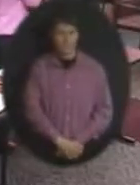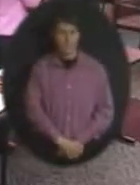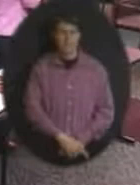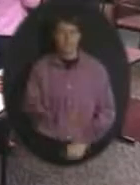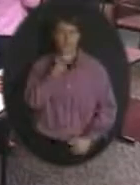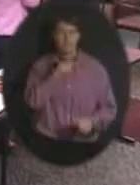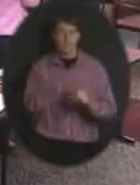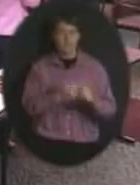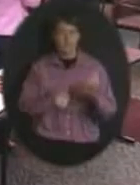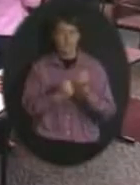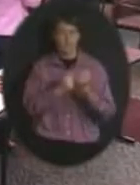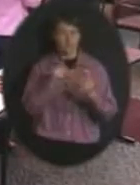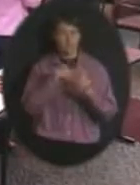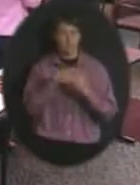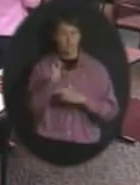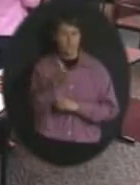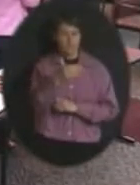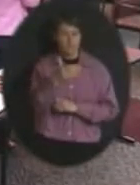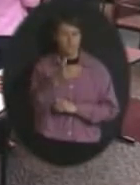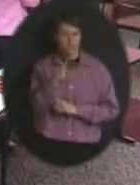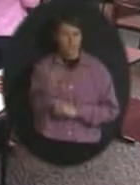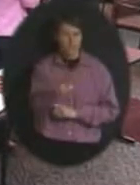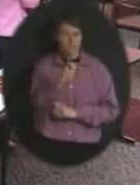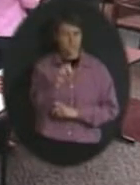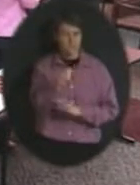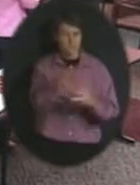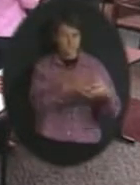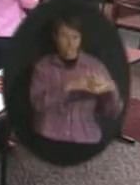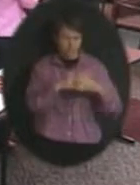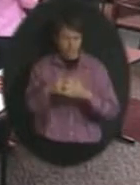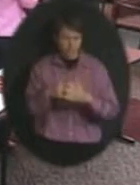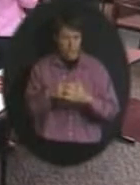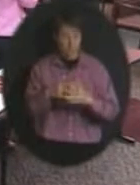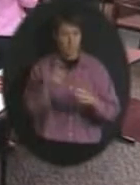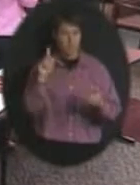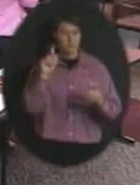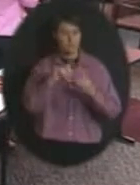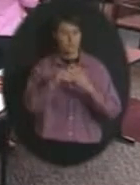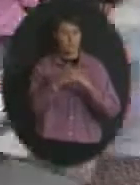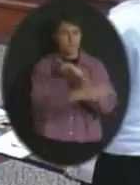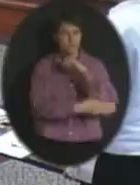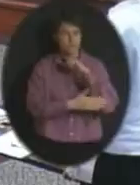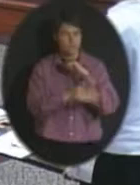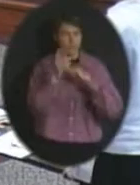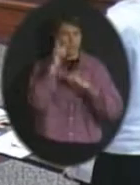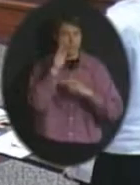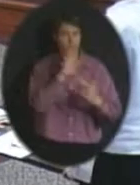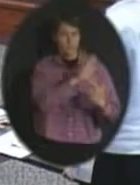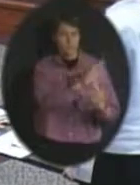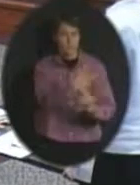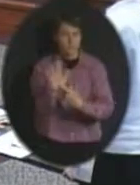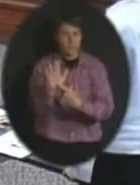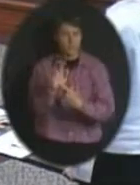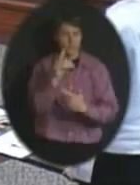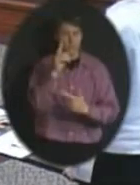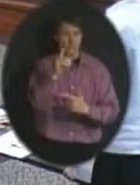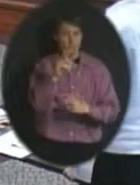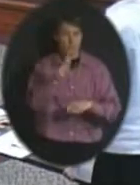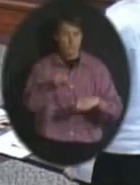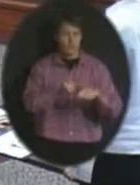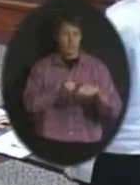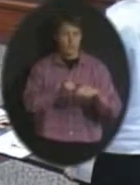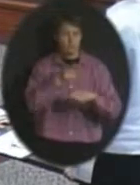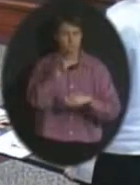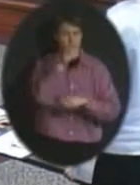I pledge allegiance to the flag of the United States of America and to the republic for which it stands,